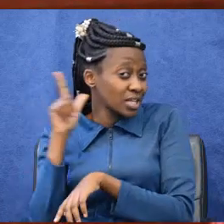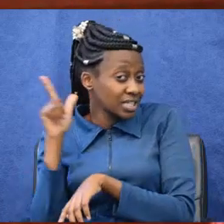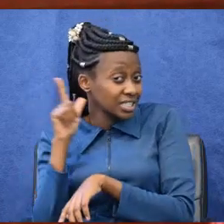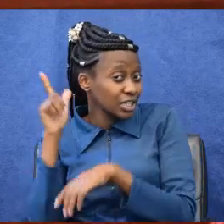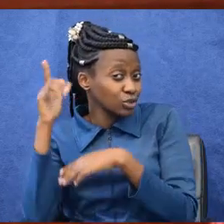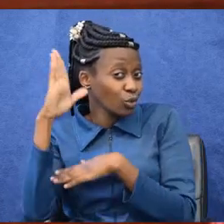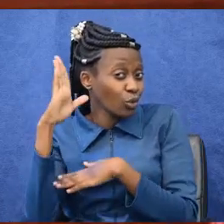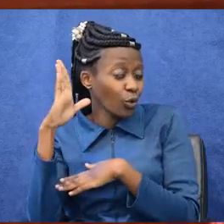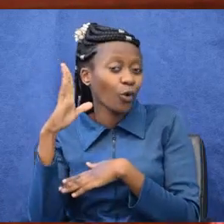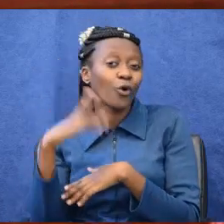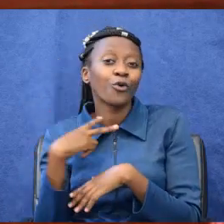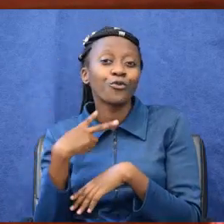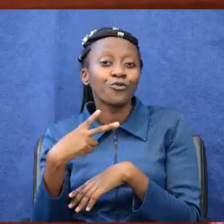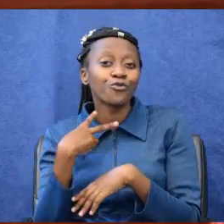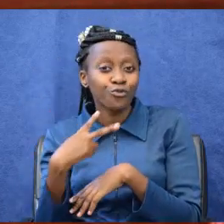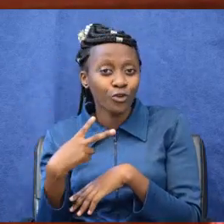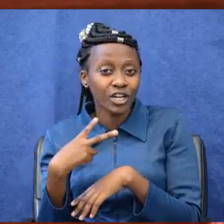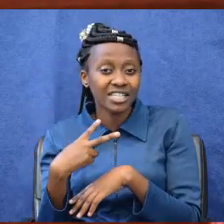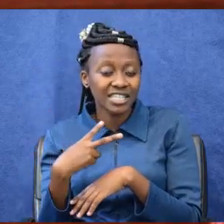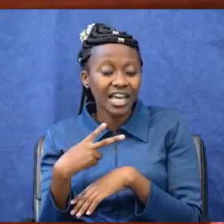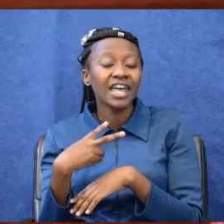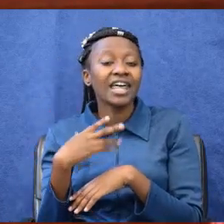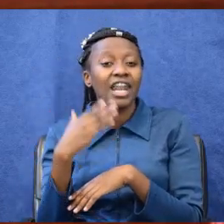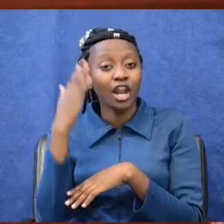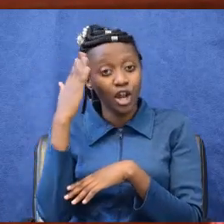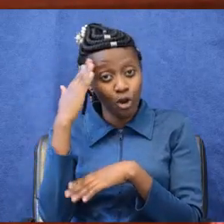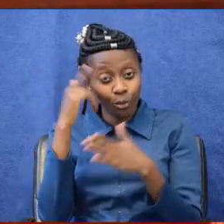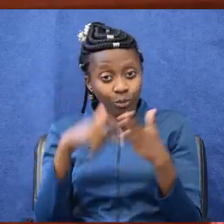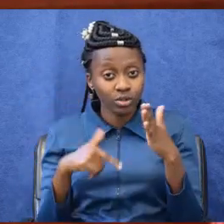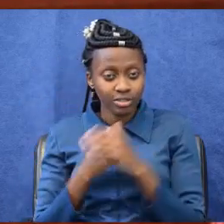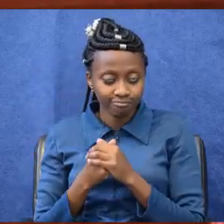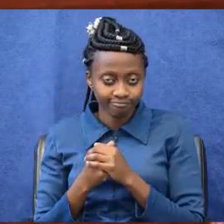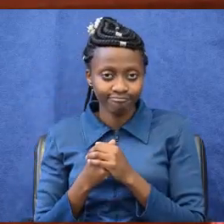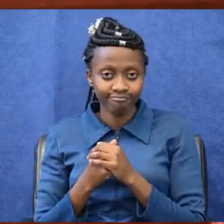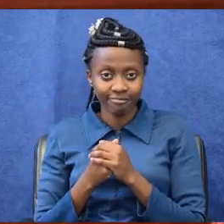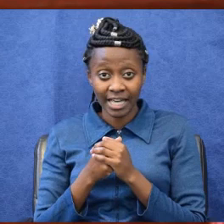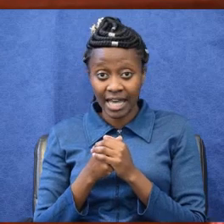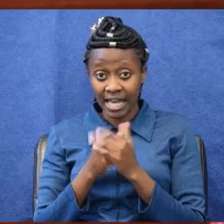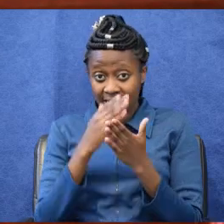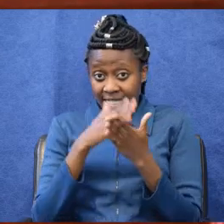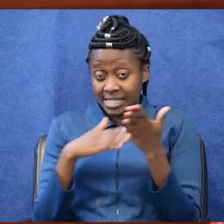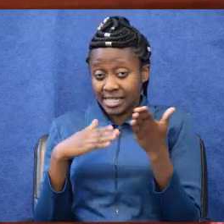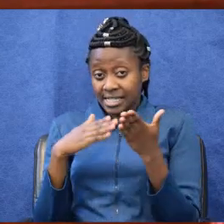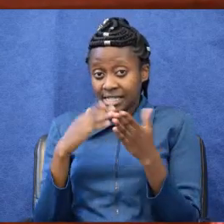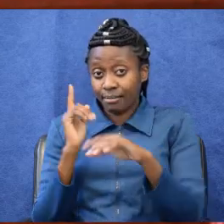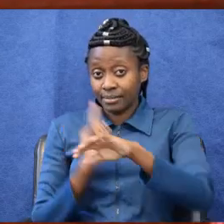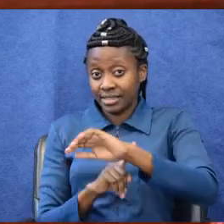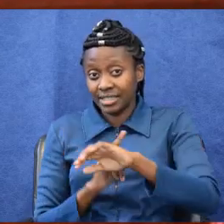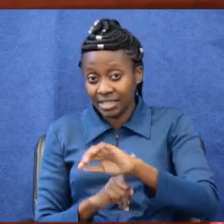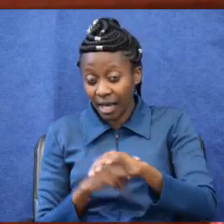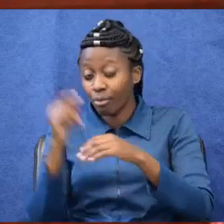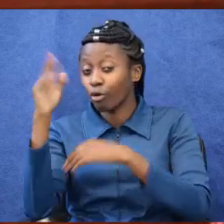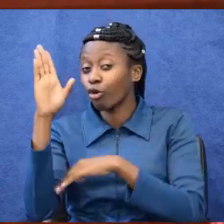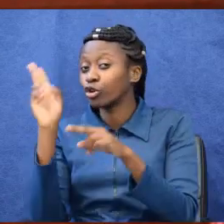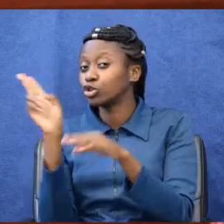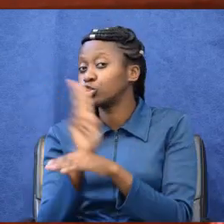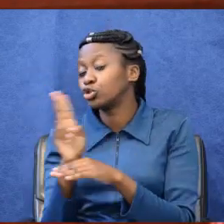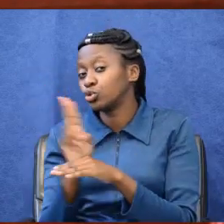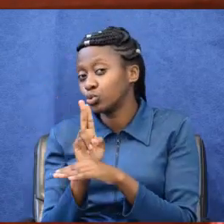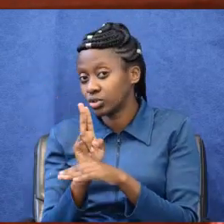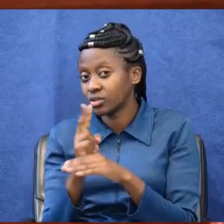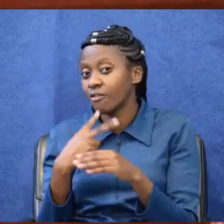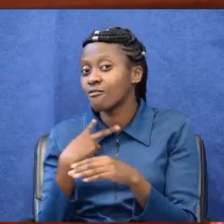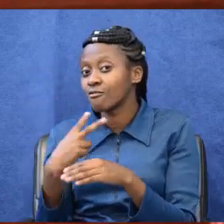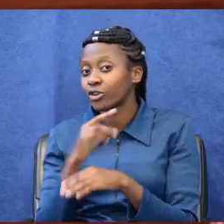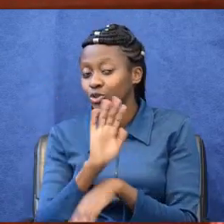voice, there are things that we need to know. Sometimes God might use your voice.